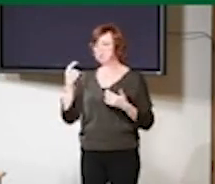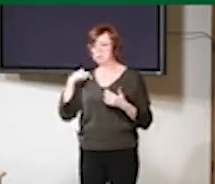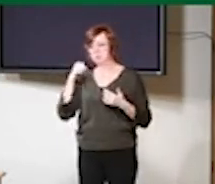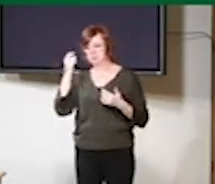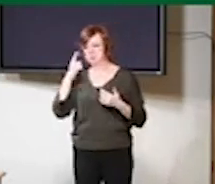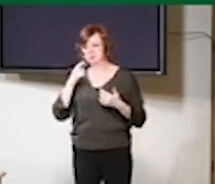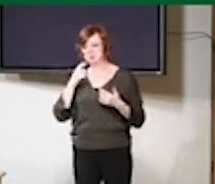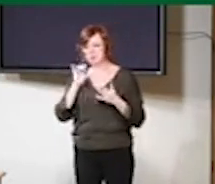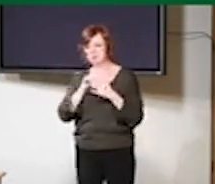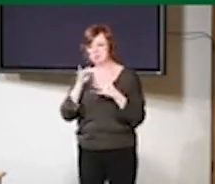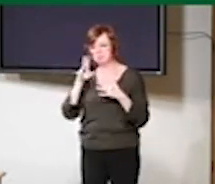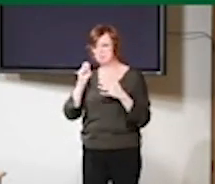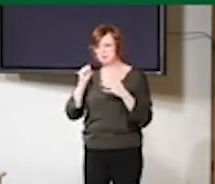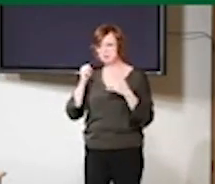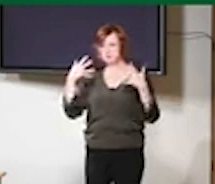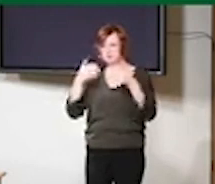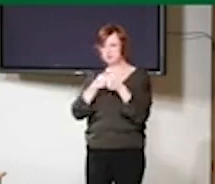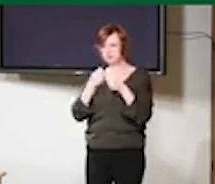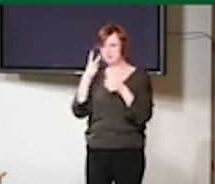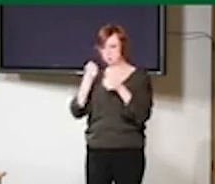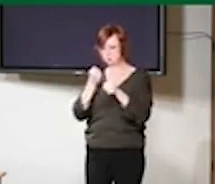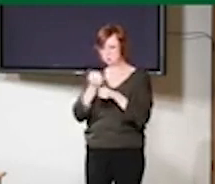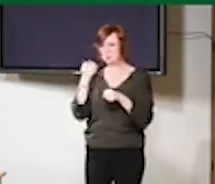the hours of service were